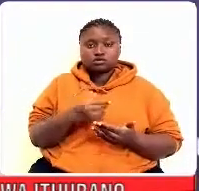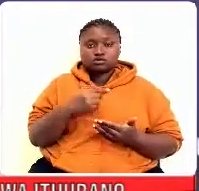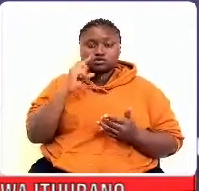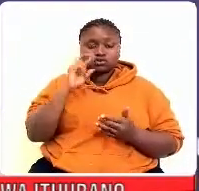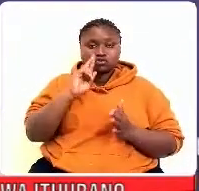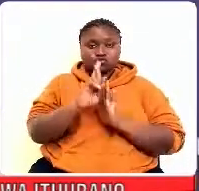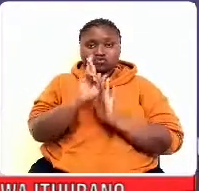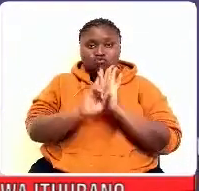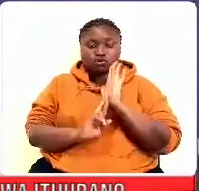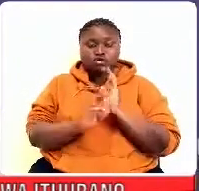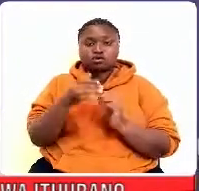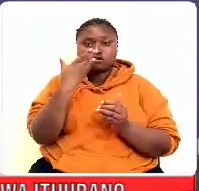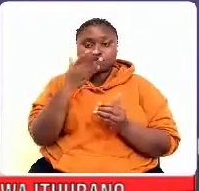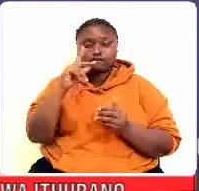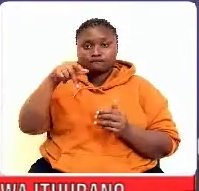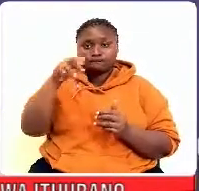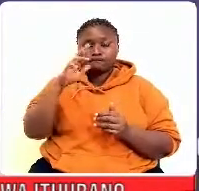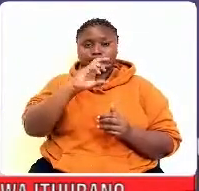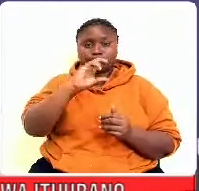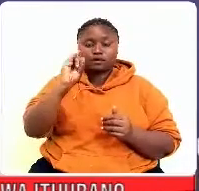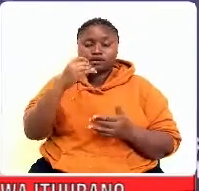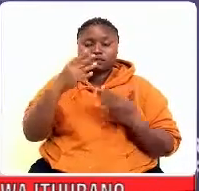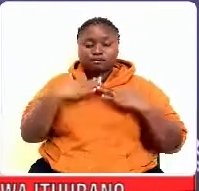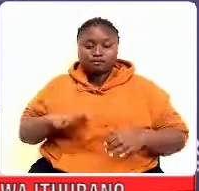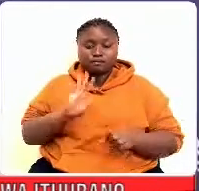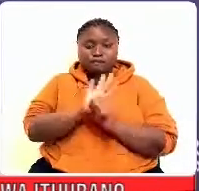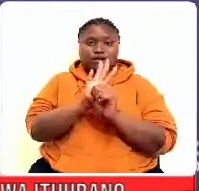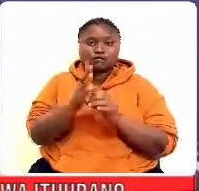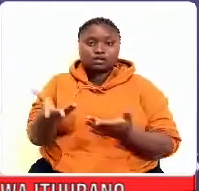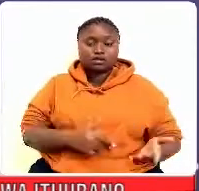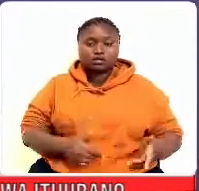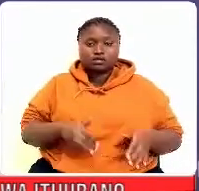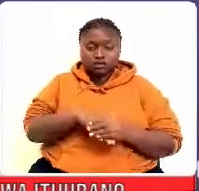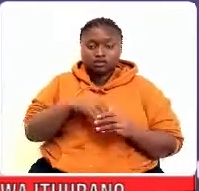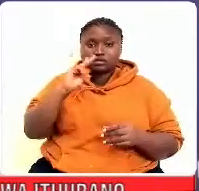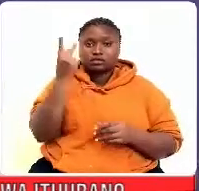It is against that background that many people in